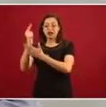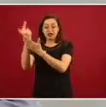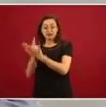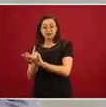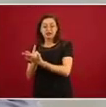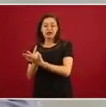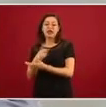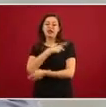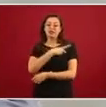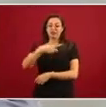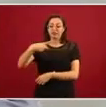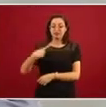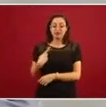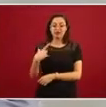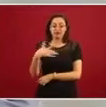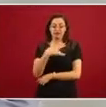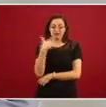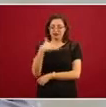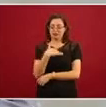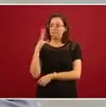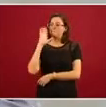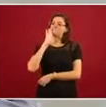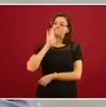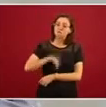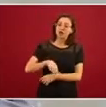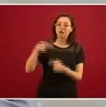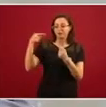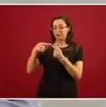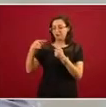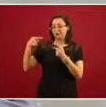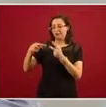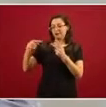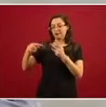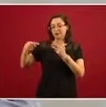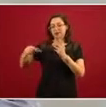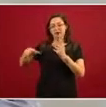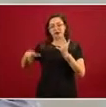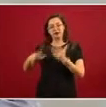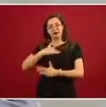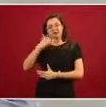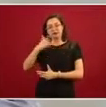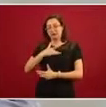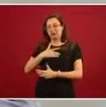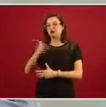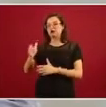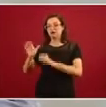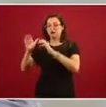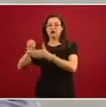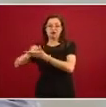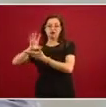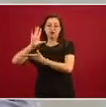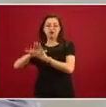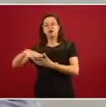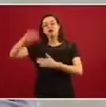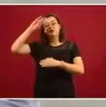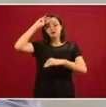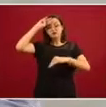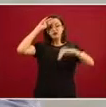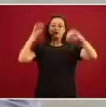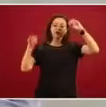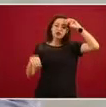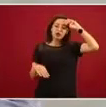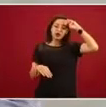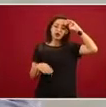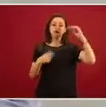enter the platform that we're using, you have to fulfill an operational definition, which means the patient has